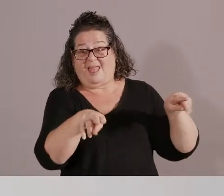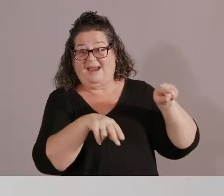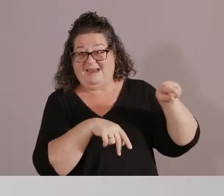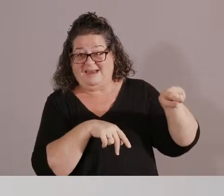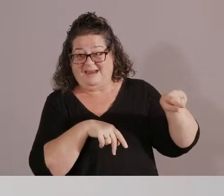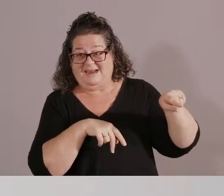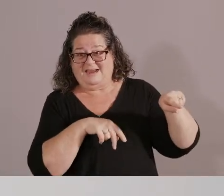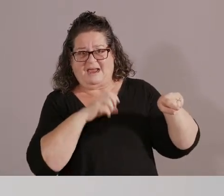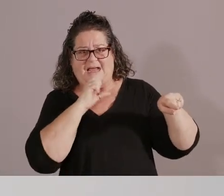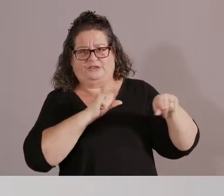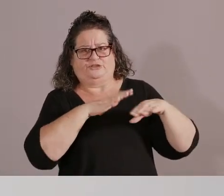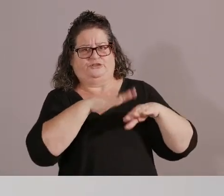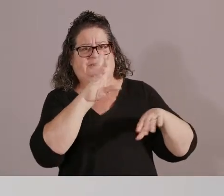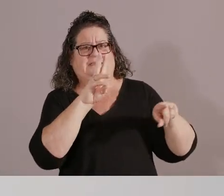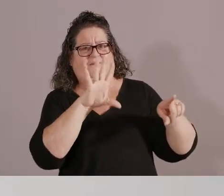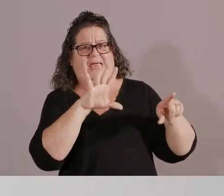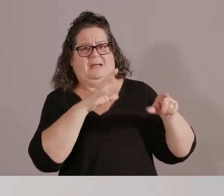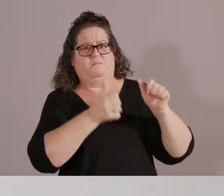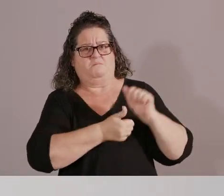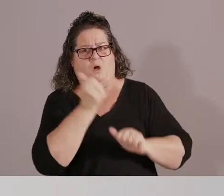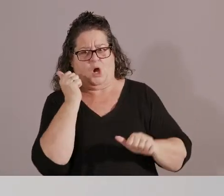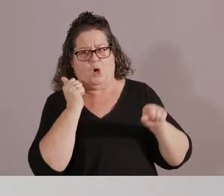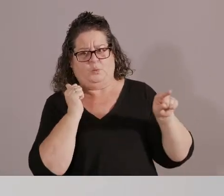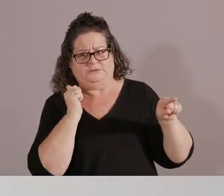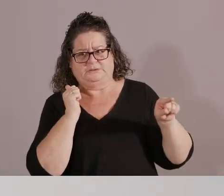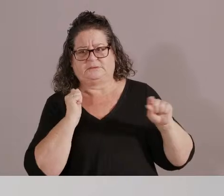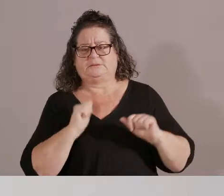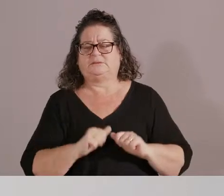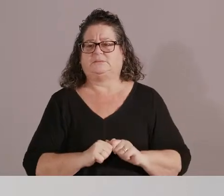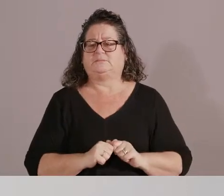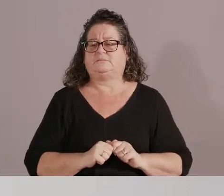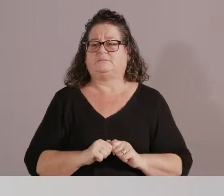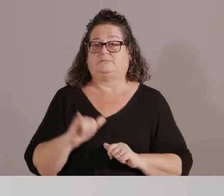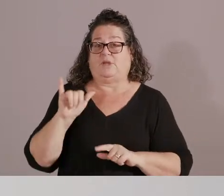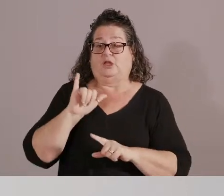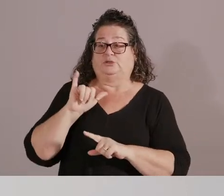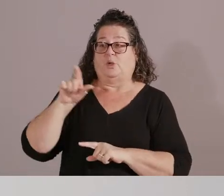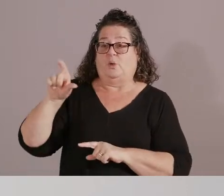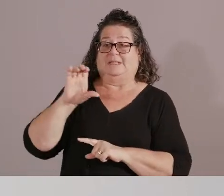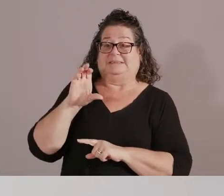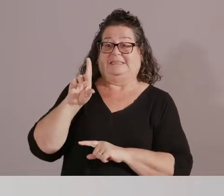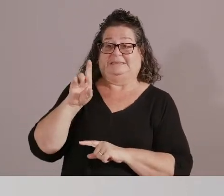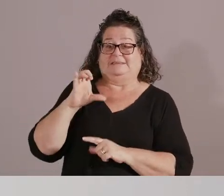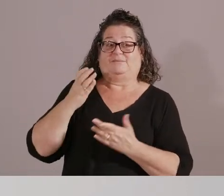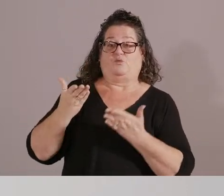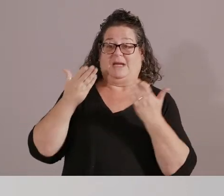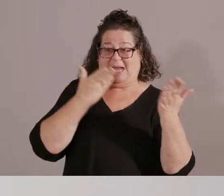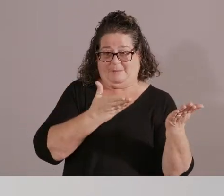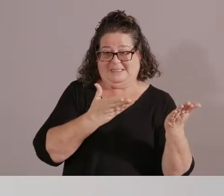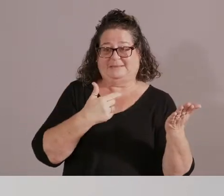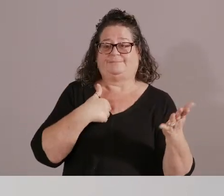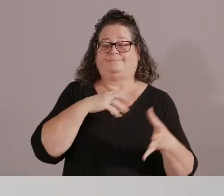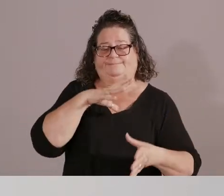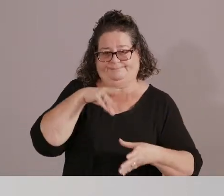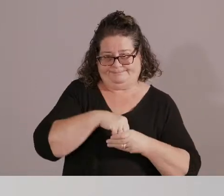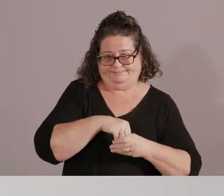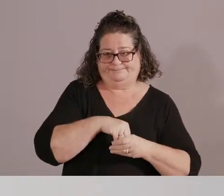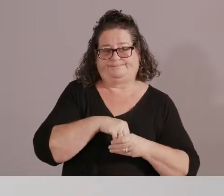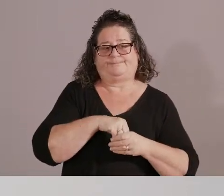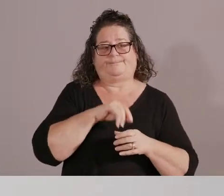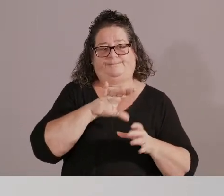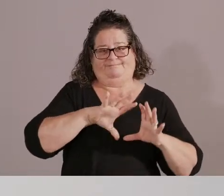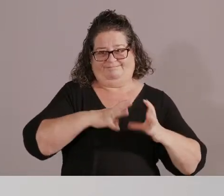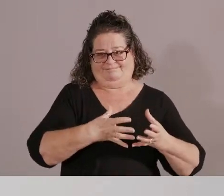was consistent with the Centers for Disease Control and Prevention's recommendations, but really getting them into this priority group for